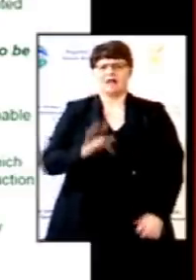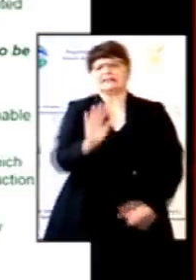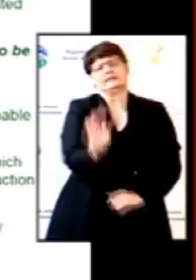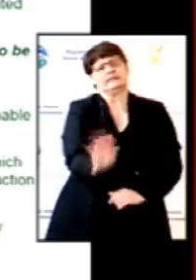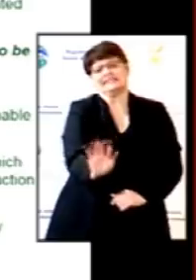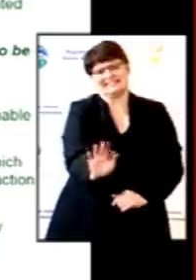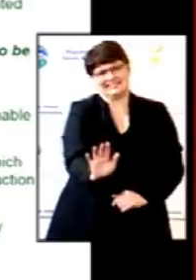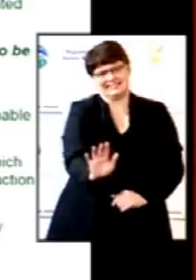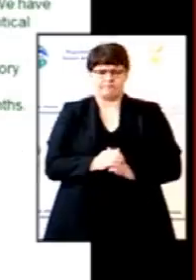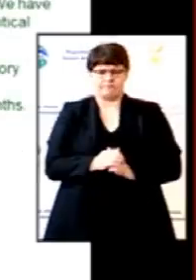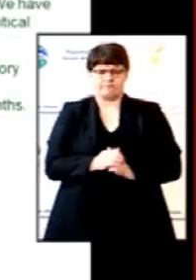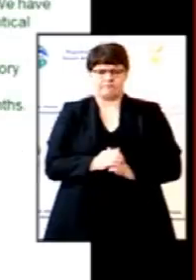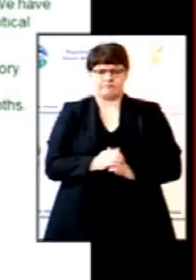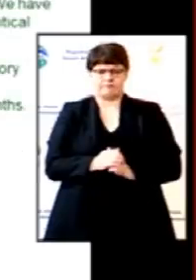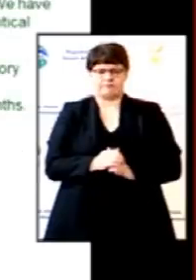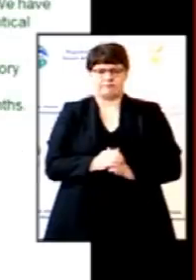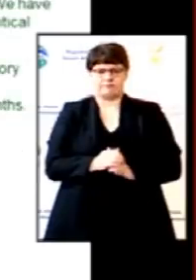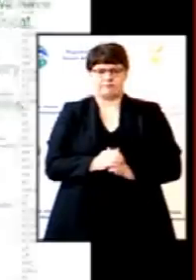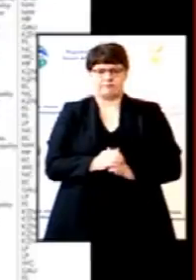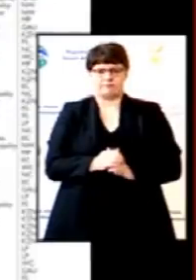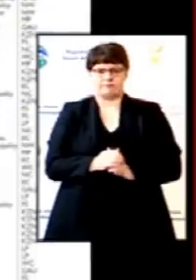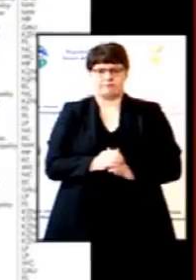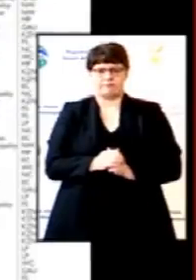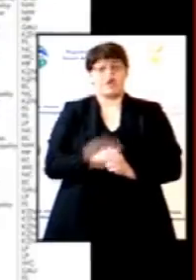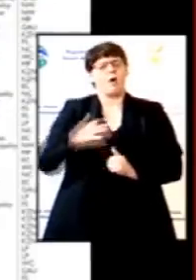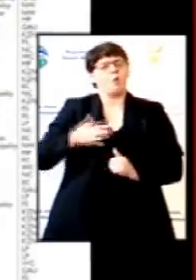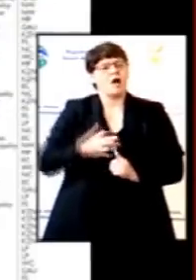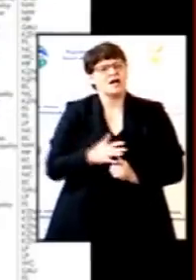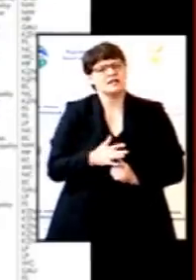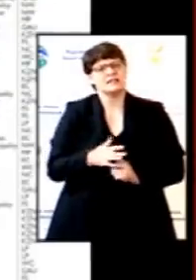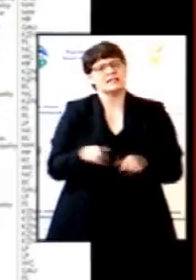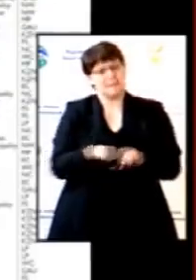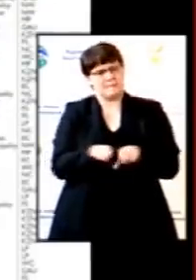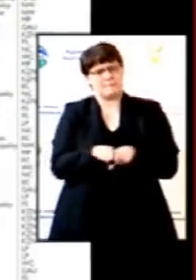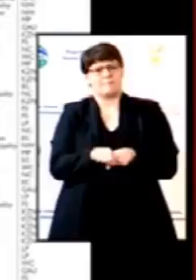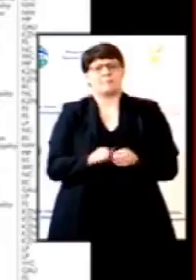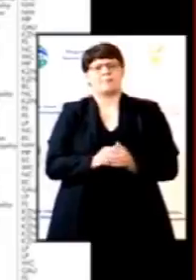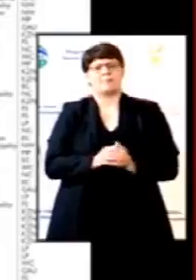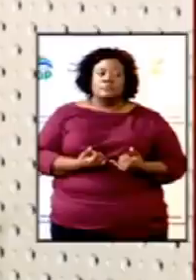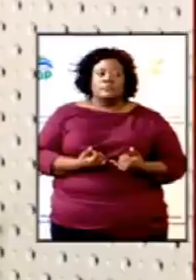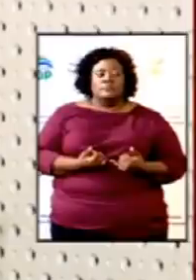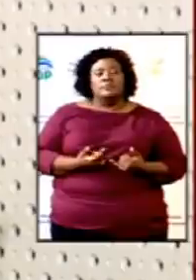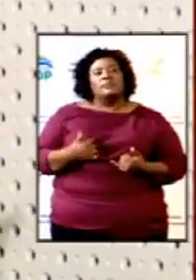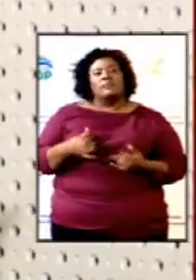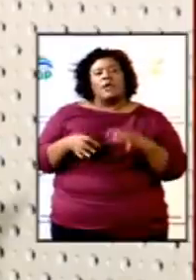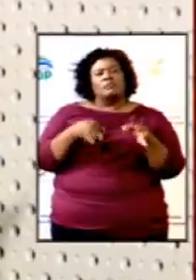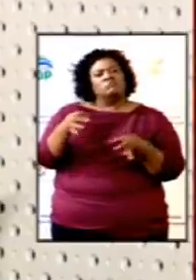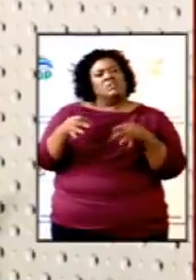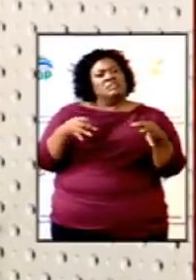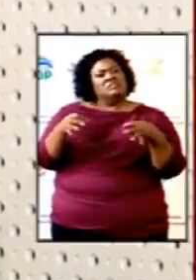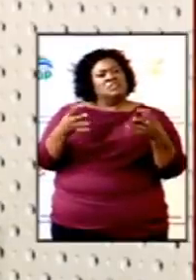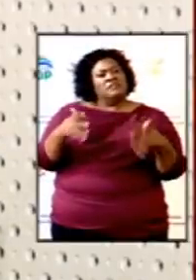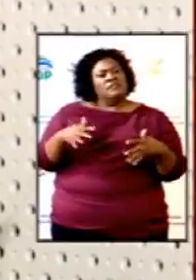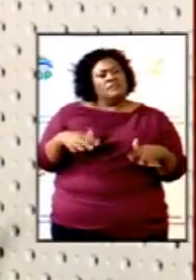4 and level 5. Level 5 is essentially a full-on lockdown like we currently have now. Level 4 is a bit relaxed, where